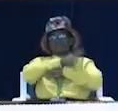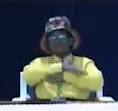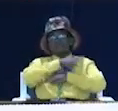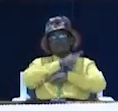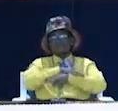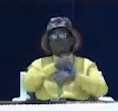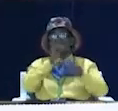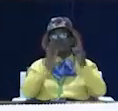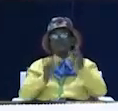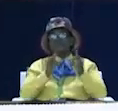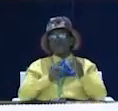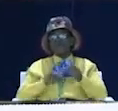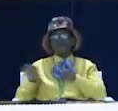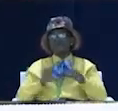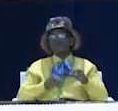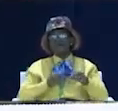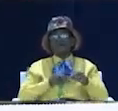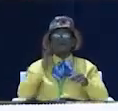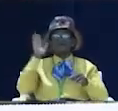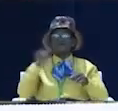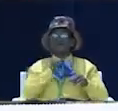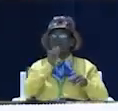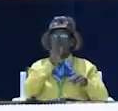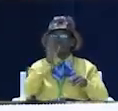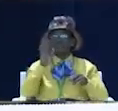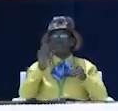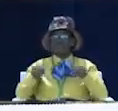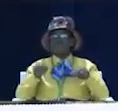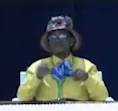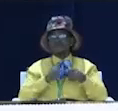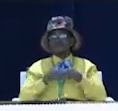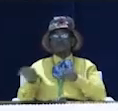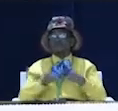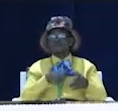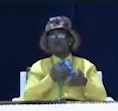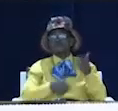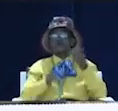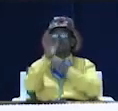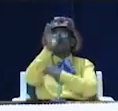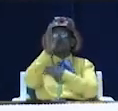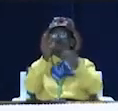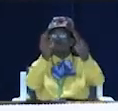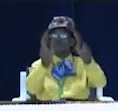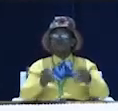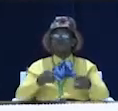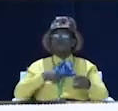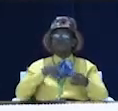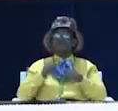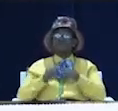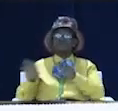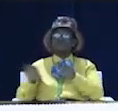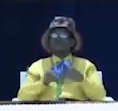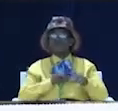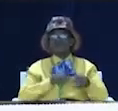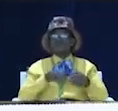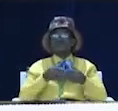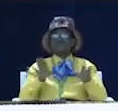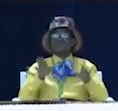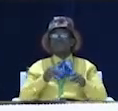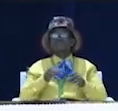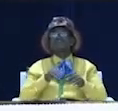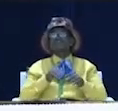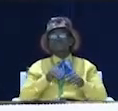I mean, to give you an example, I finished our European convention in